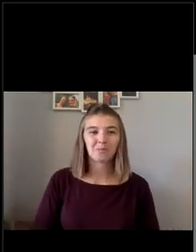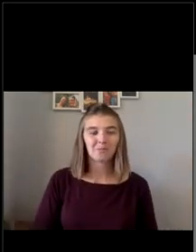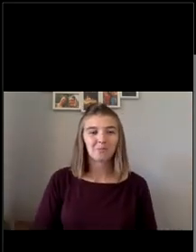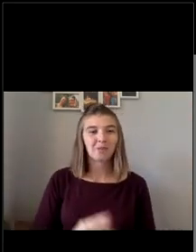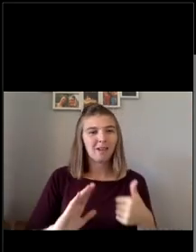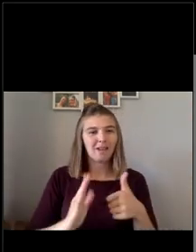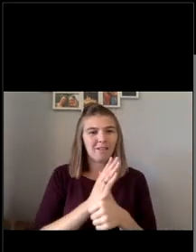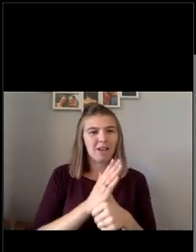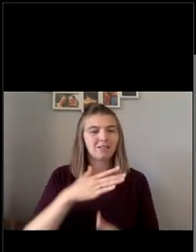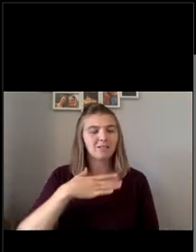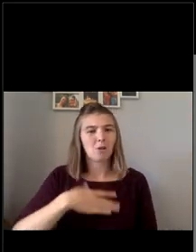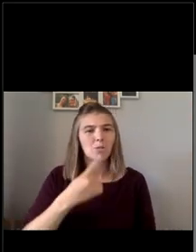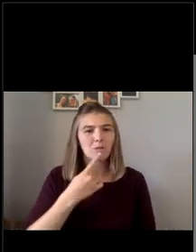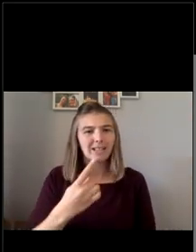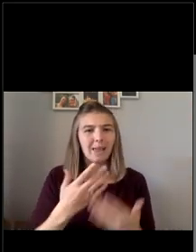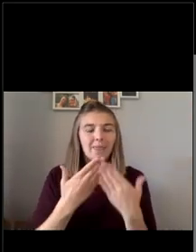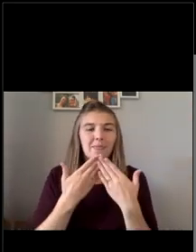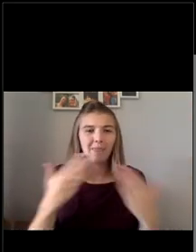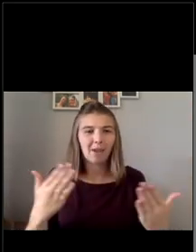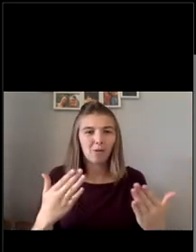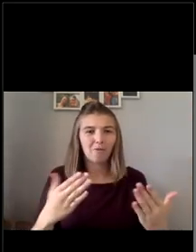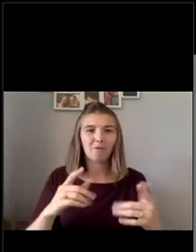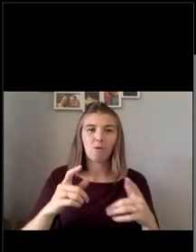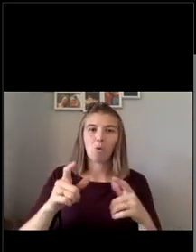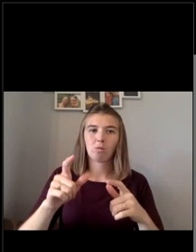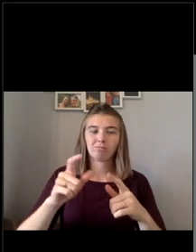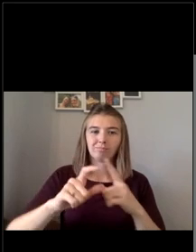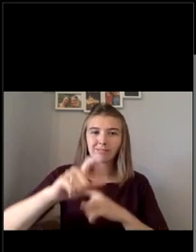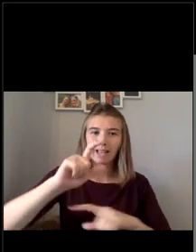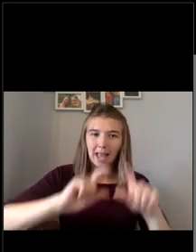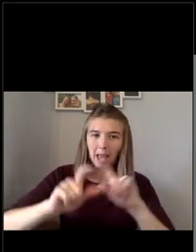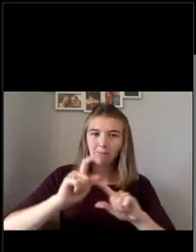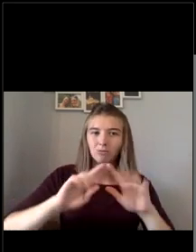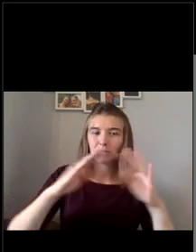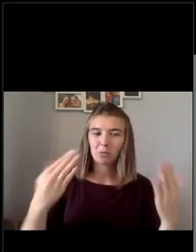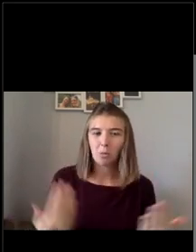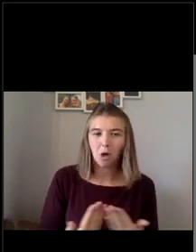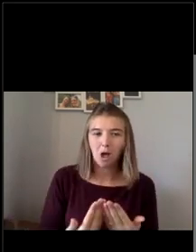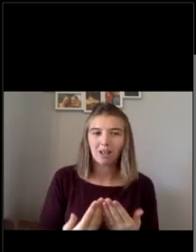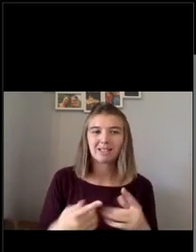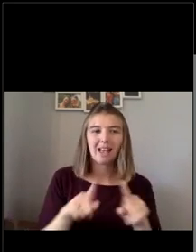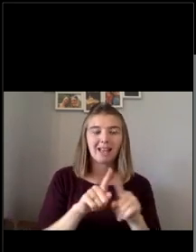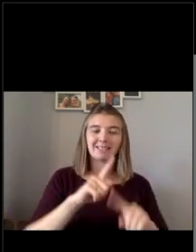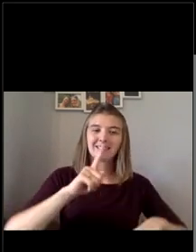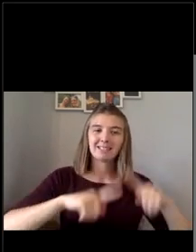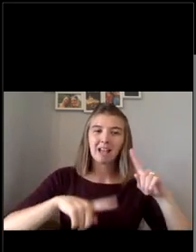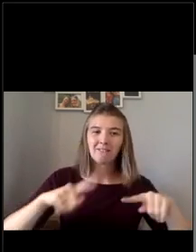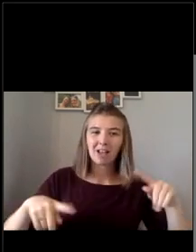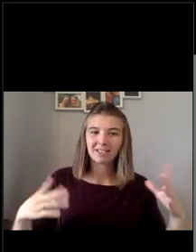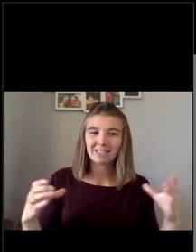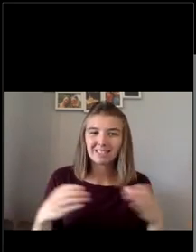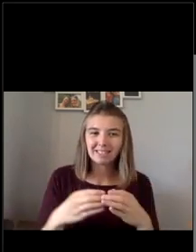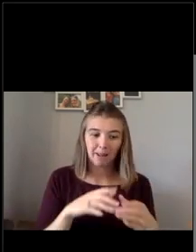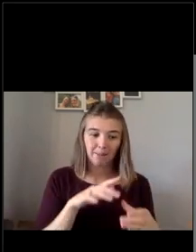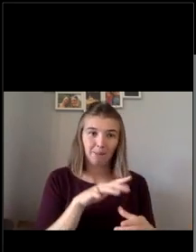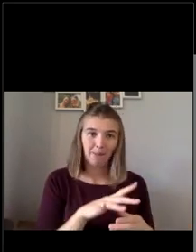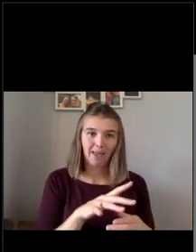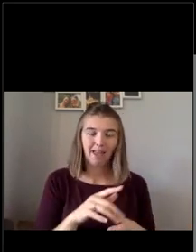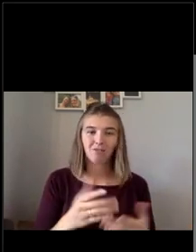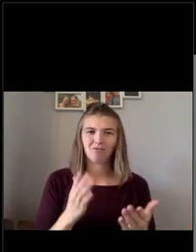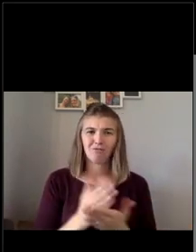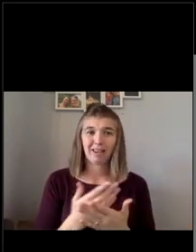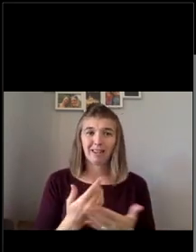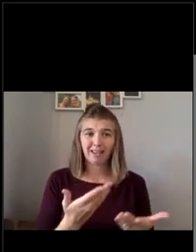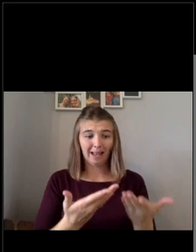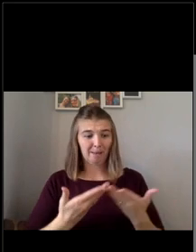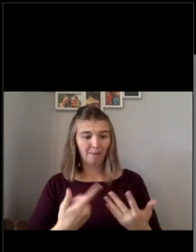World and the Diversity and the Inclusion team at the Royal Society of Chemistry for giving me this opportunity today to